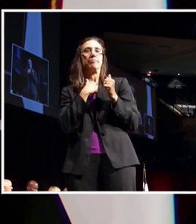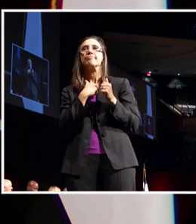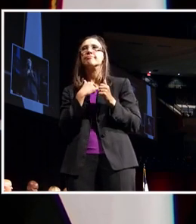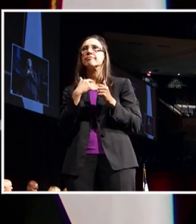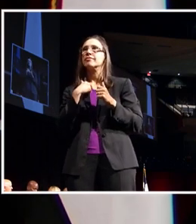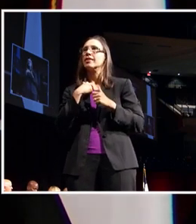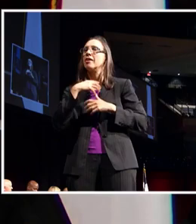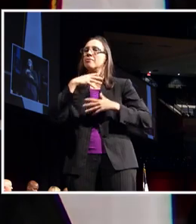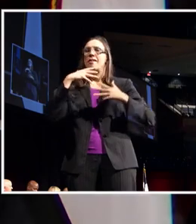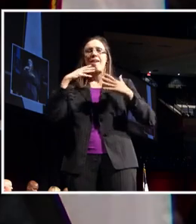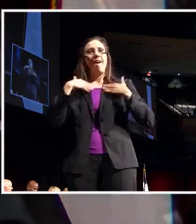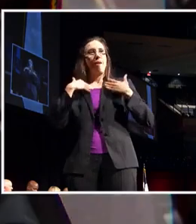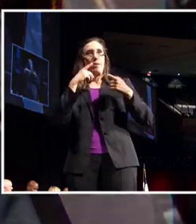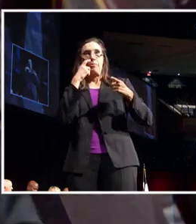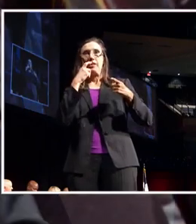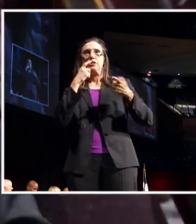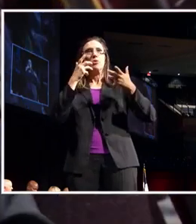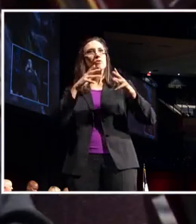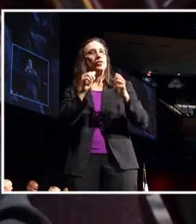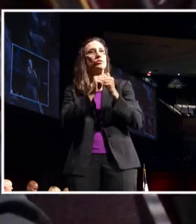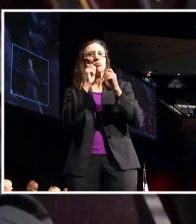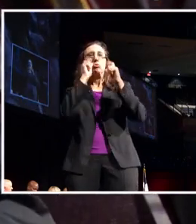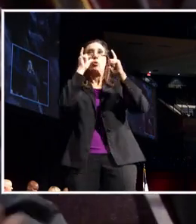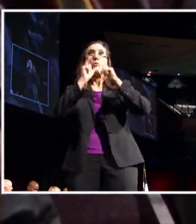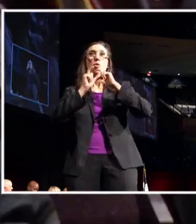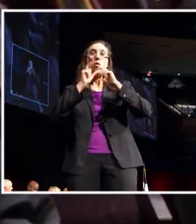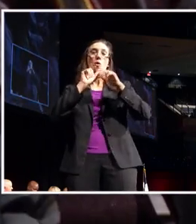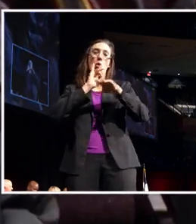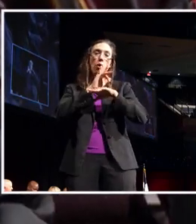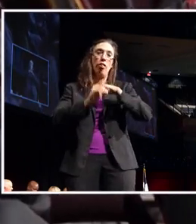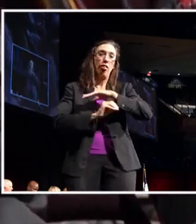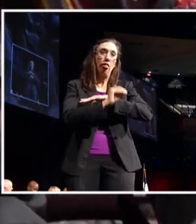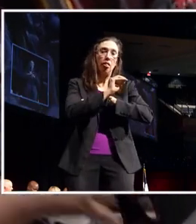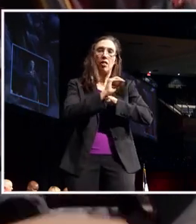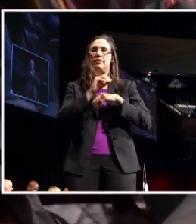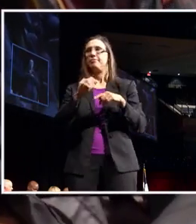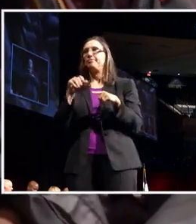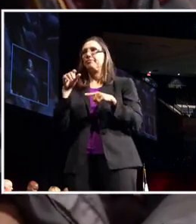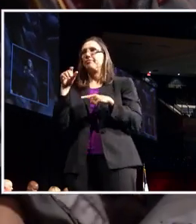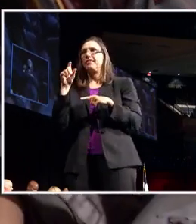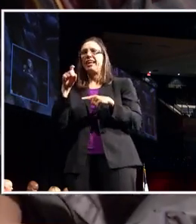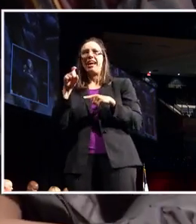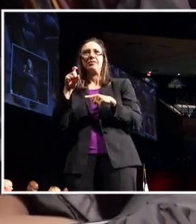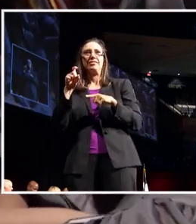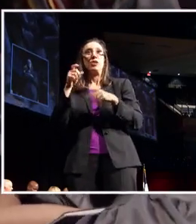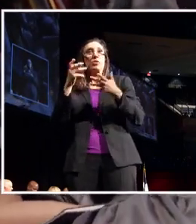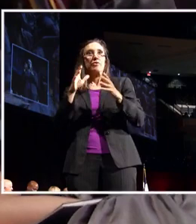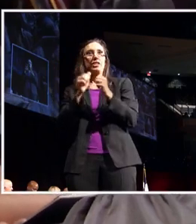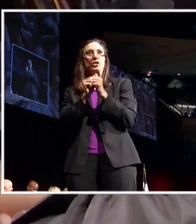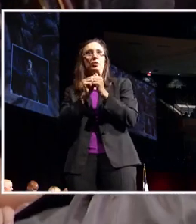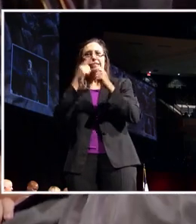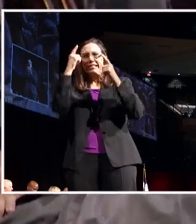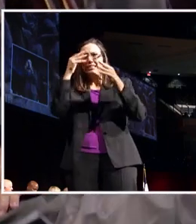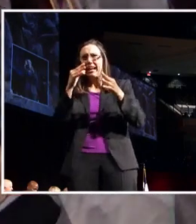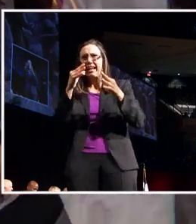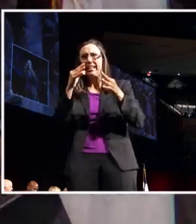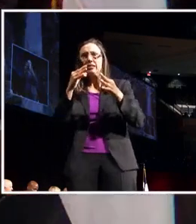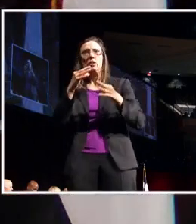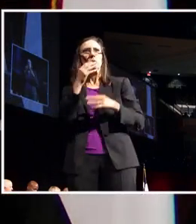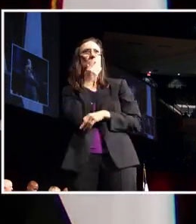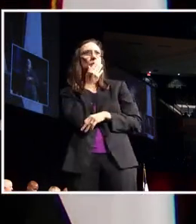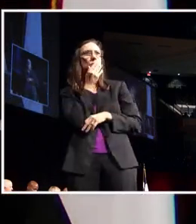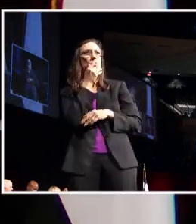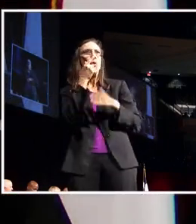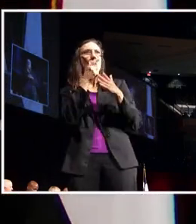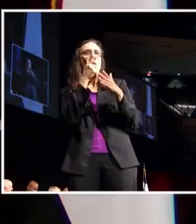over waking up each morning, over with having to get up early each time we had to decide on that perfect outfit to wear the next day, even though it was just in pressure